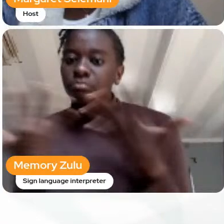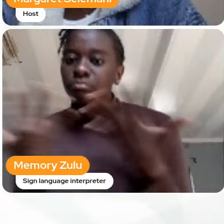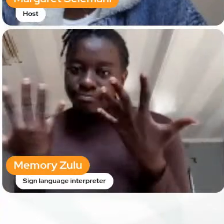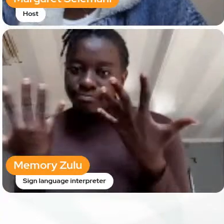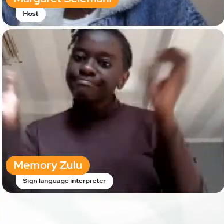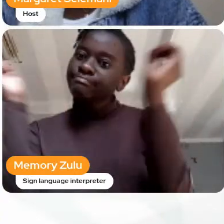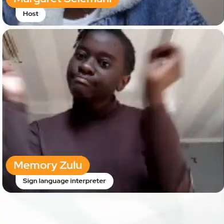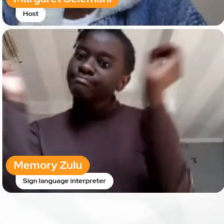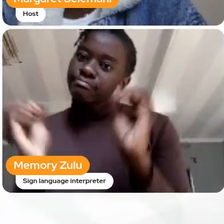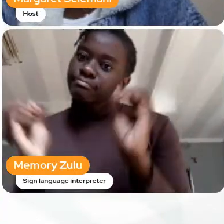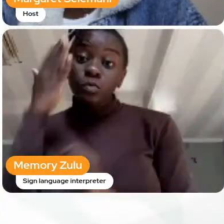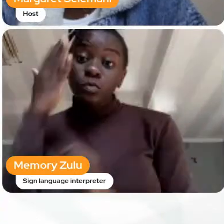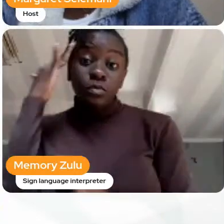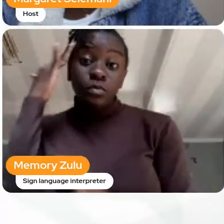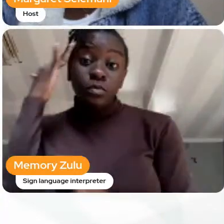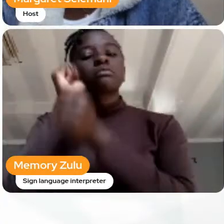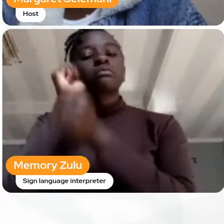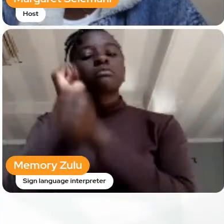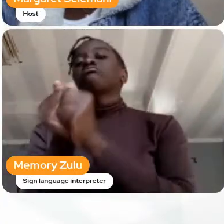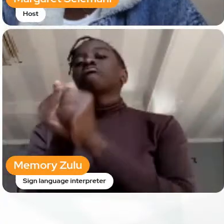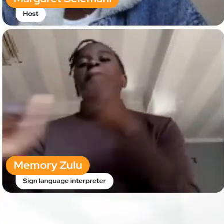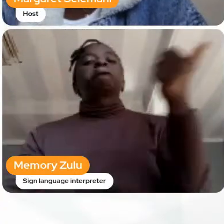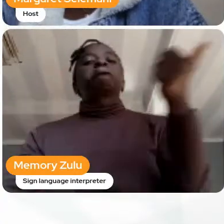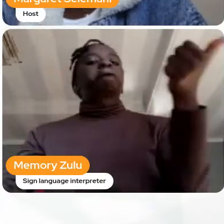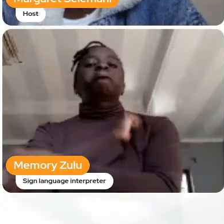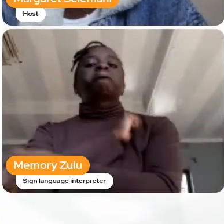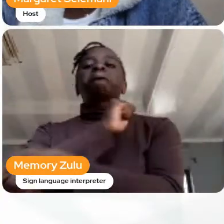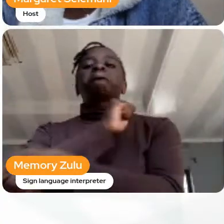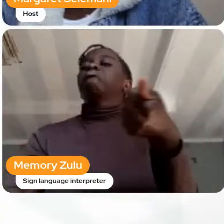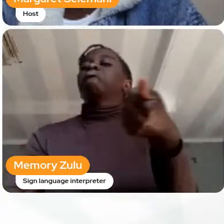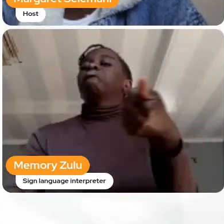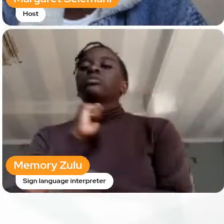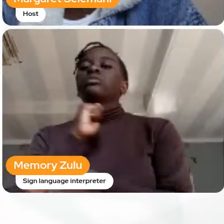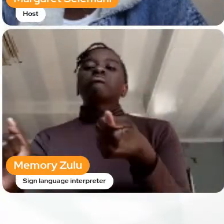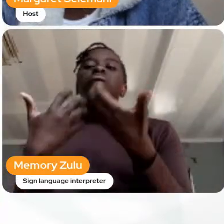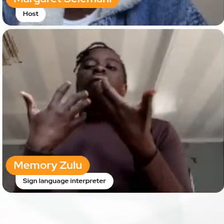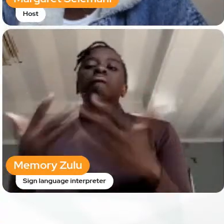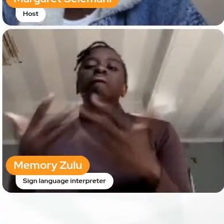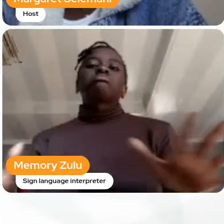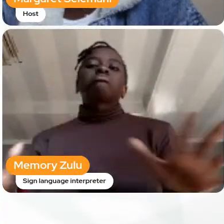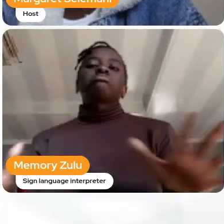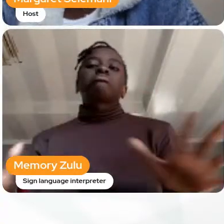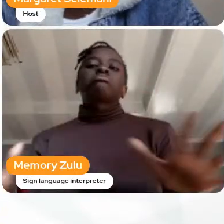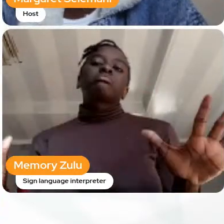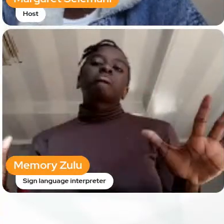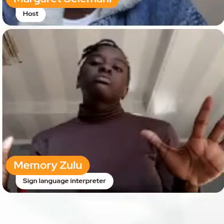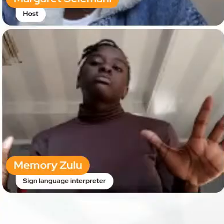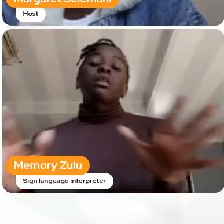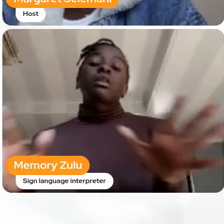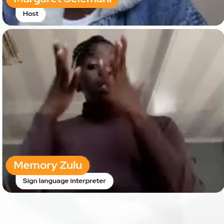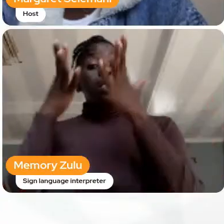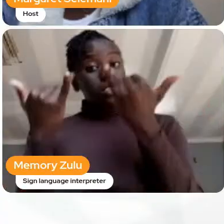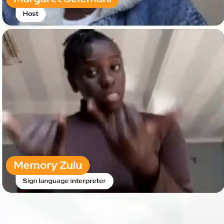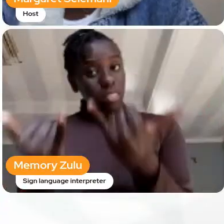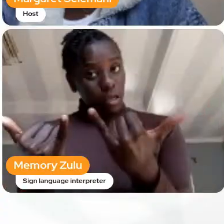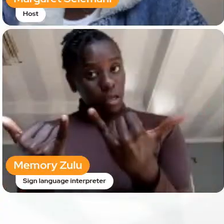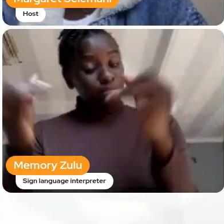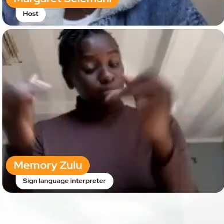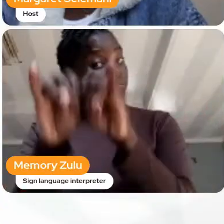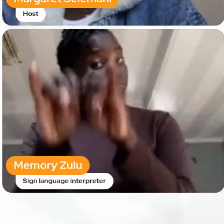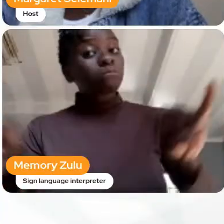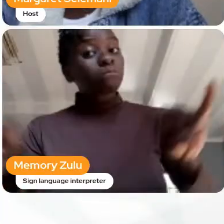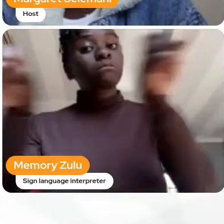for them to look at it on the microscope, for them to do the culture so that we see which organism is in